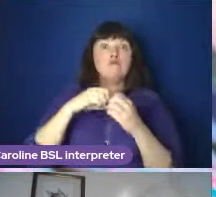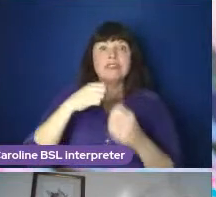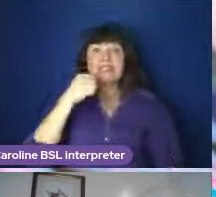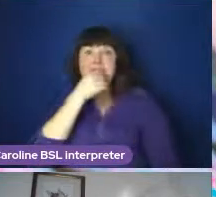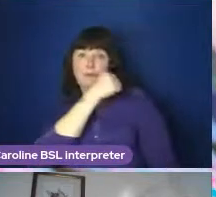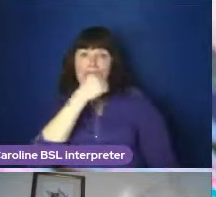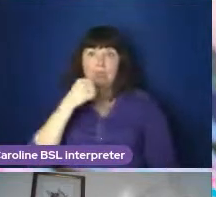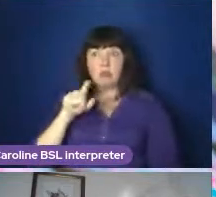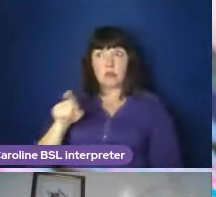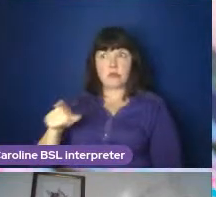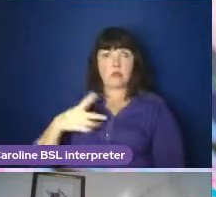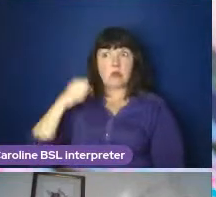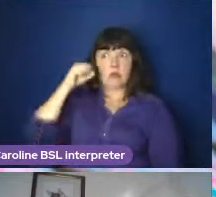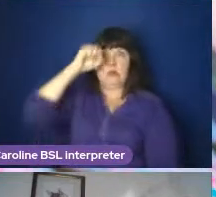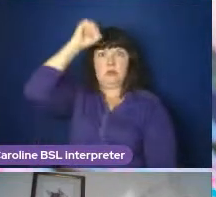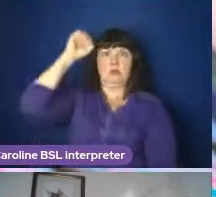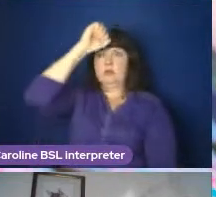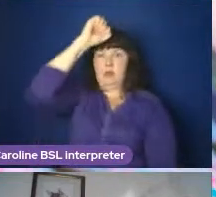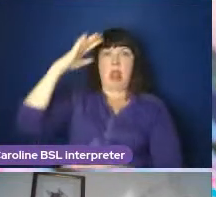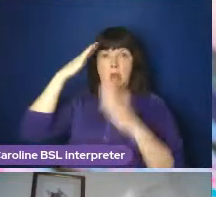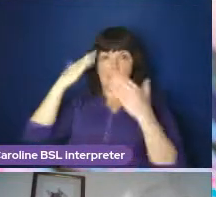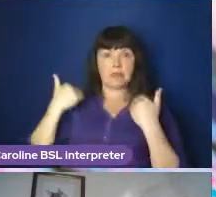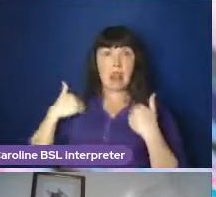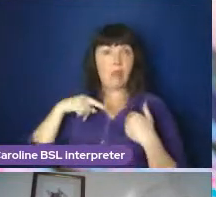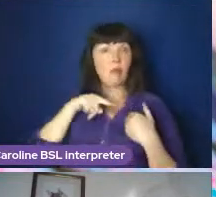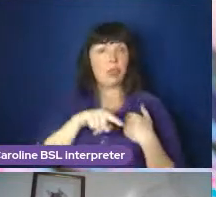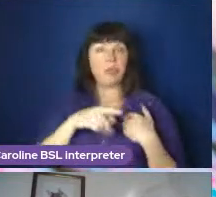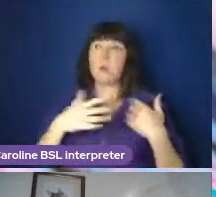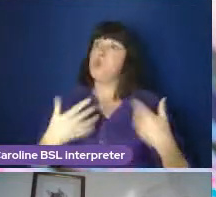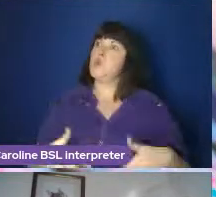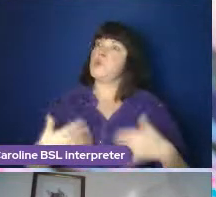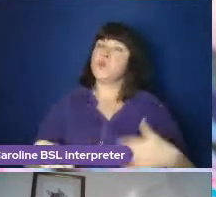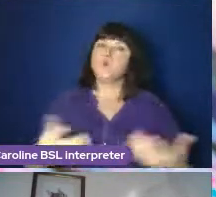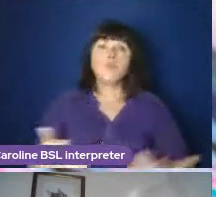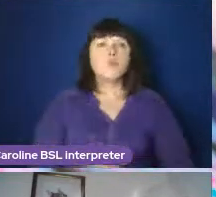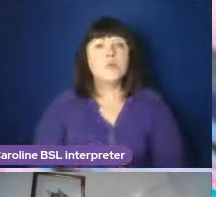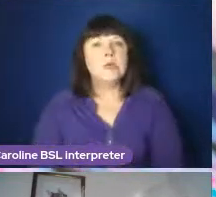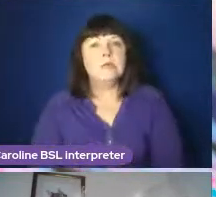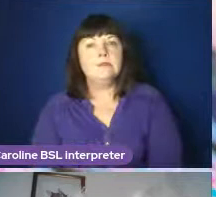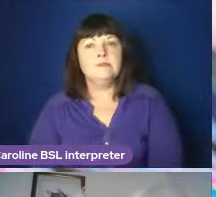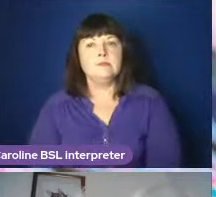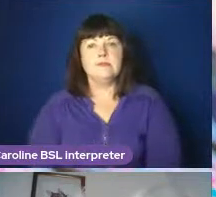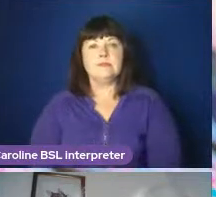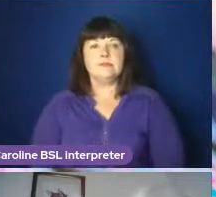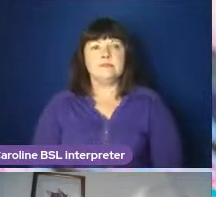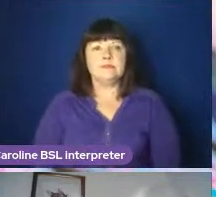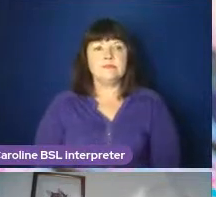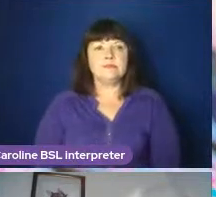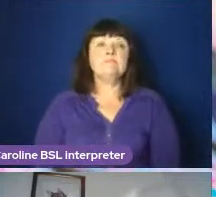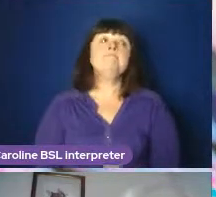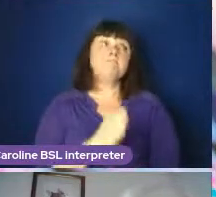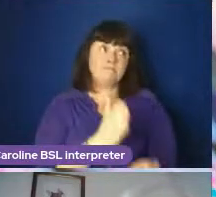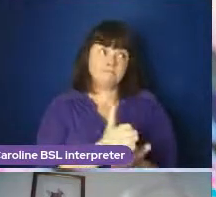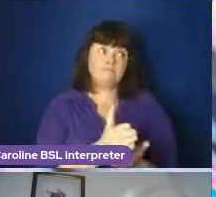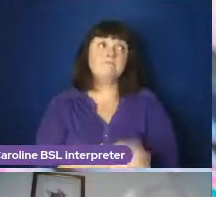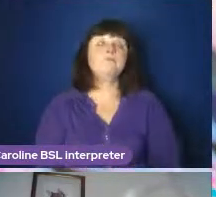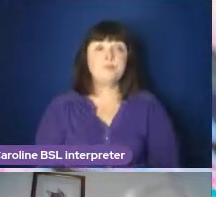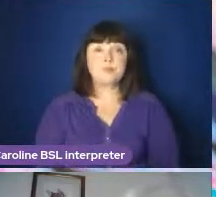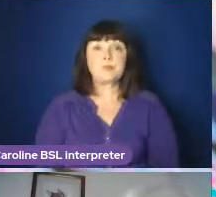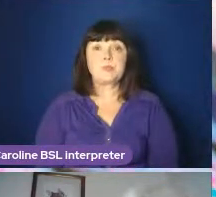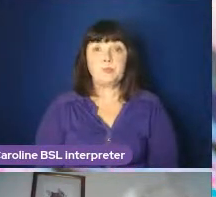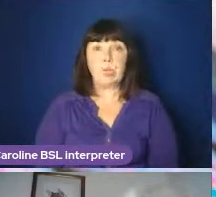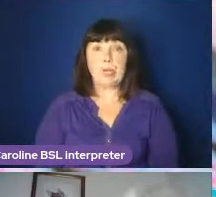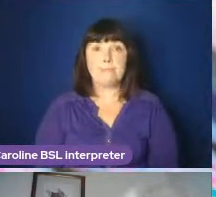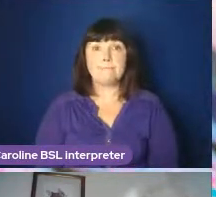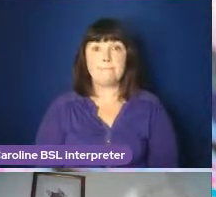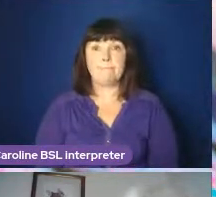So it's now got like a whole different meaning from, you know, when we first started, hasn't it? But yes. Certainly has. So